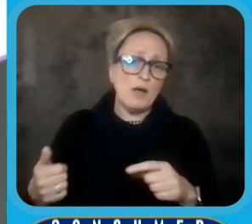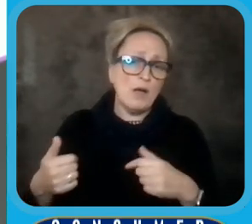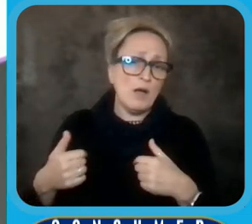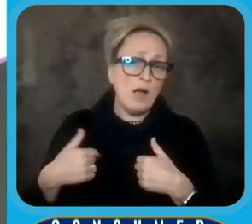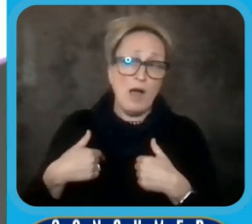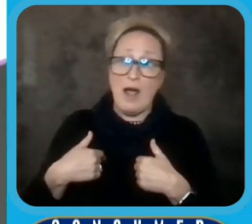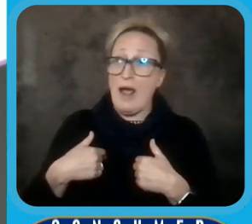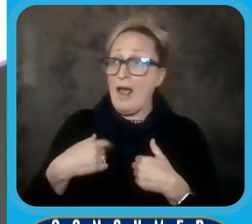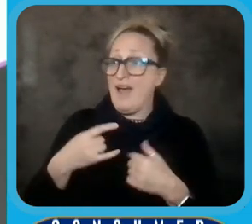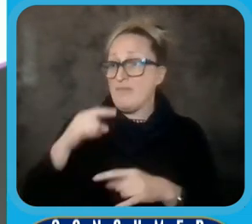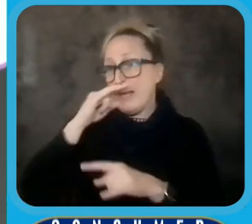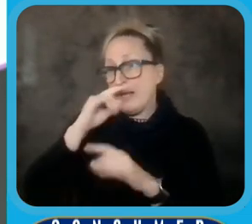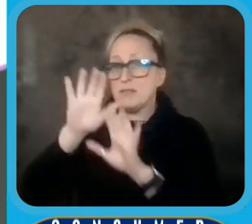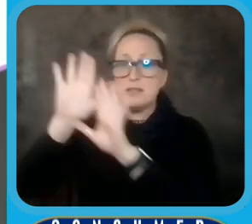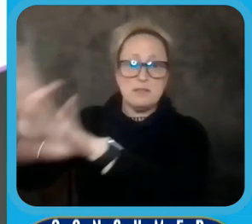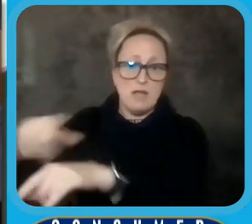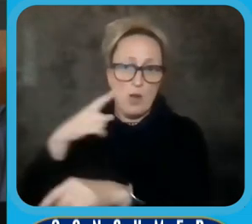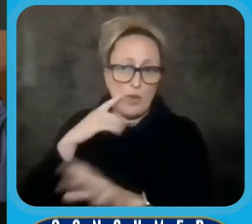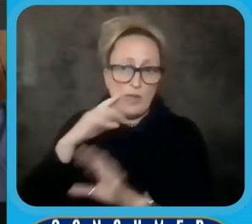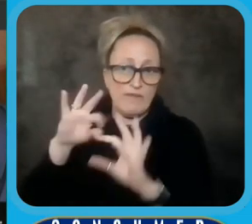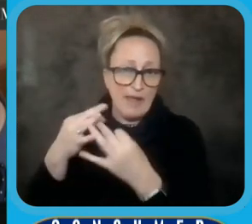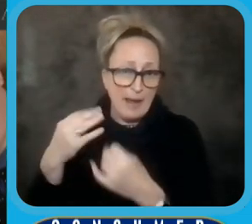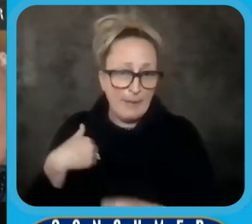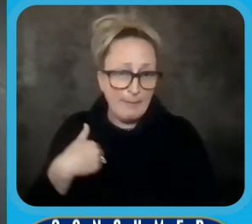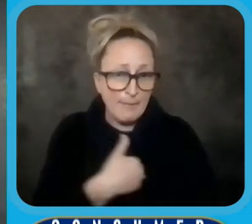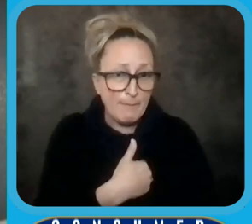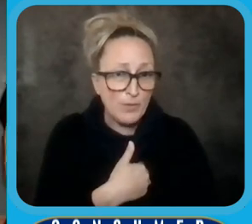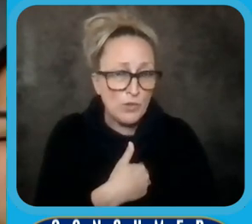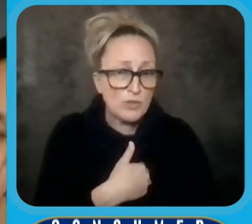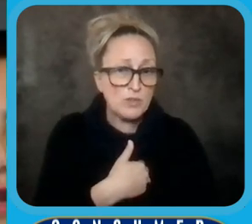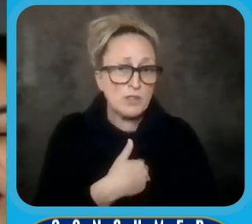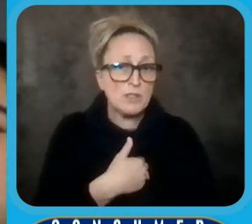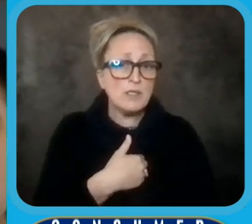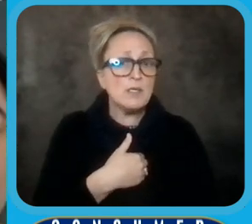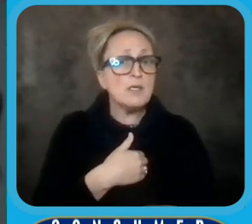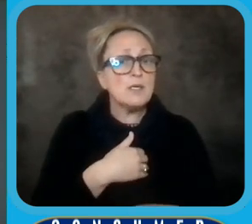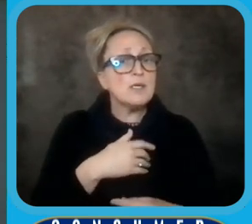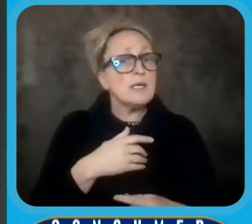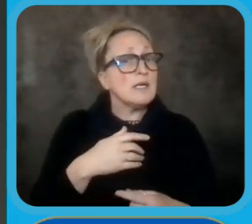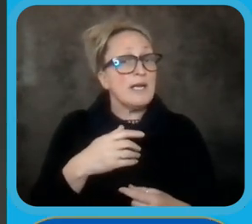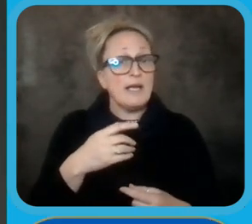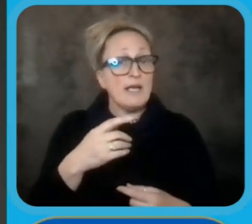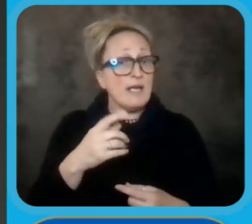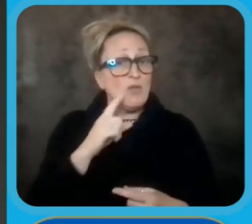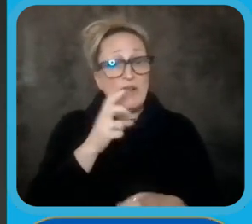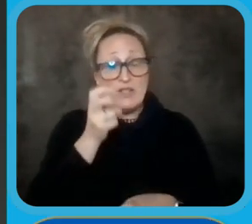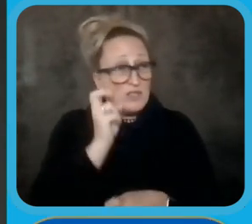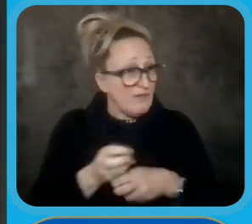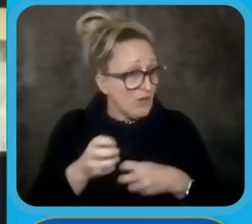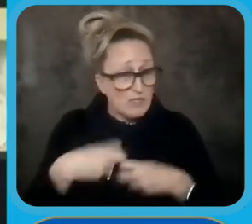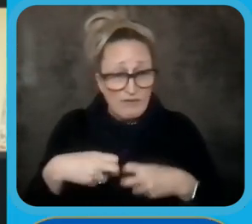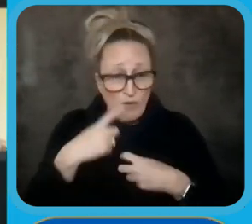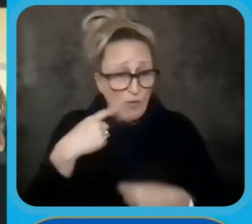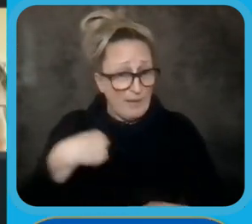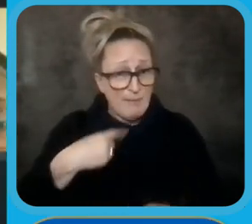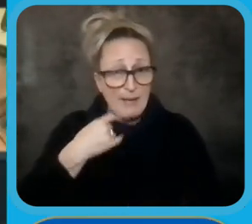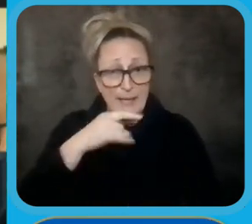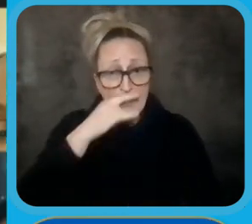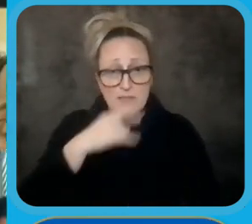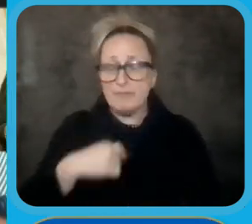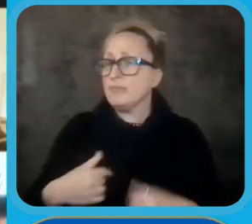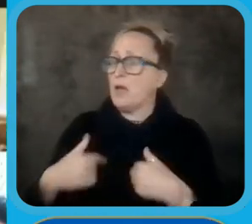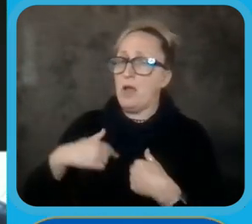kids stay with family members. It breaks my heart. In weeks it really without my kids, it's very, very difficult. I have never